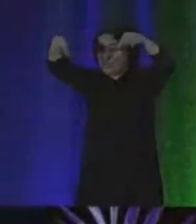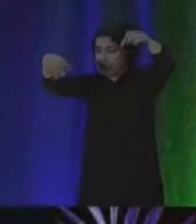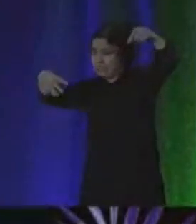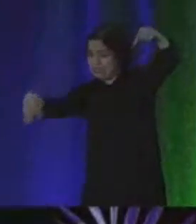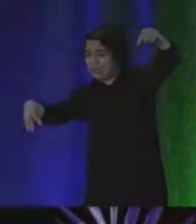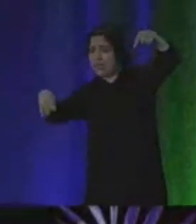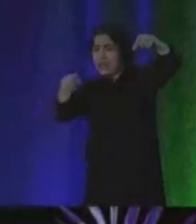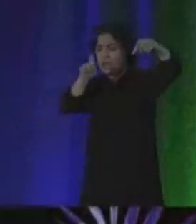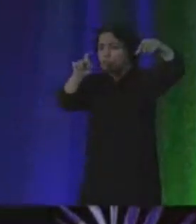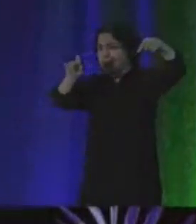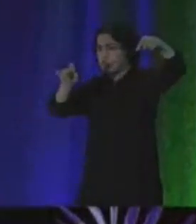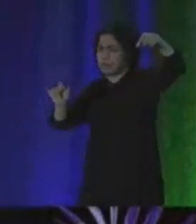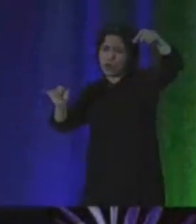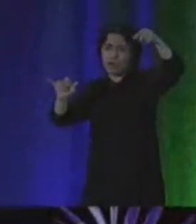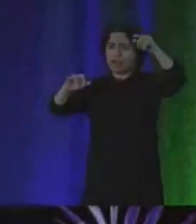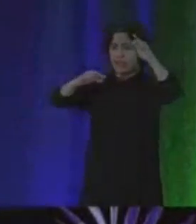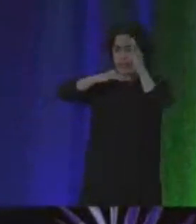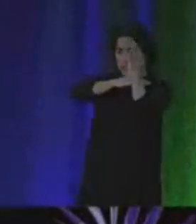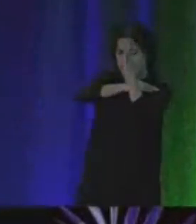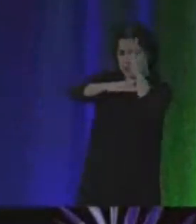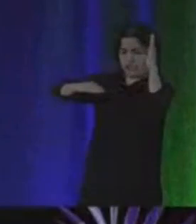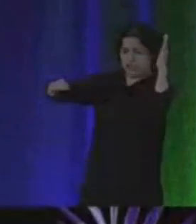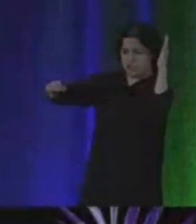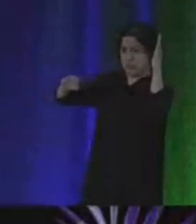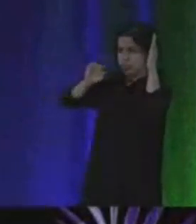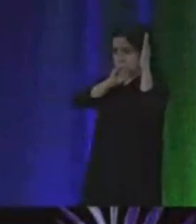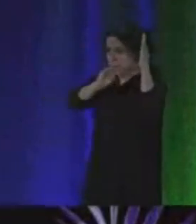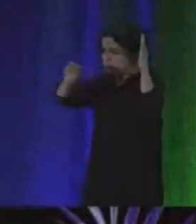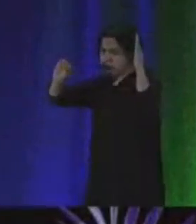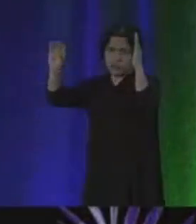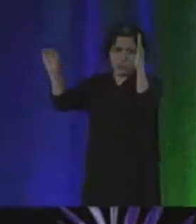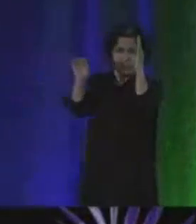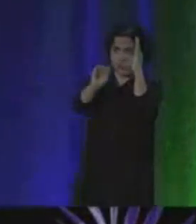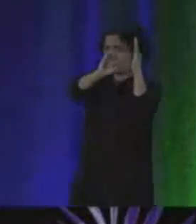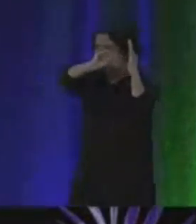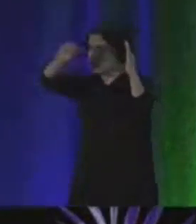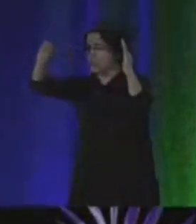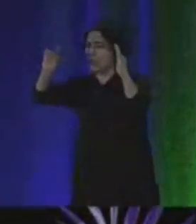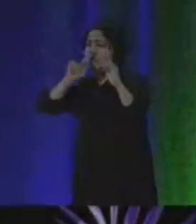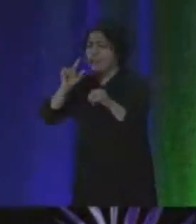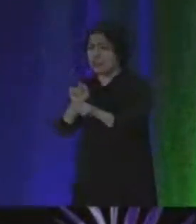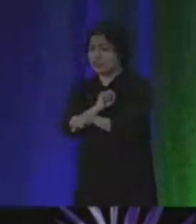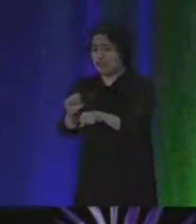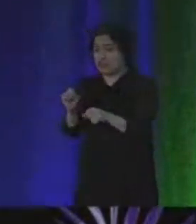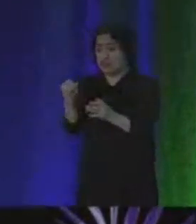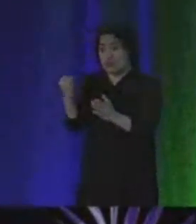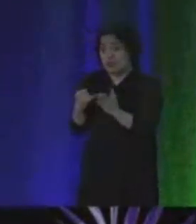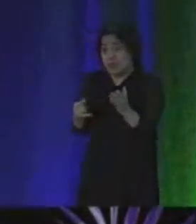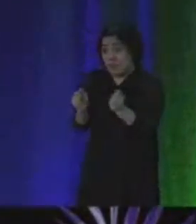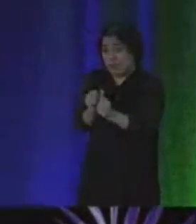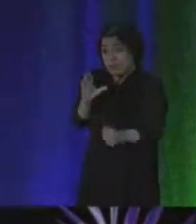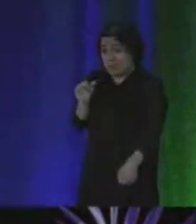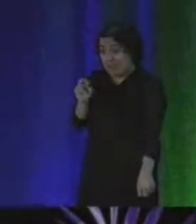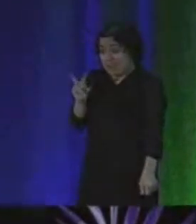and Y, and this is where it's going to go, and then they literally just draw it with Canvas, and that's how